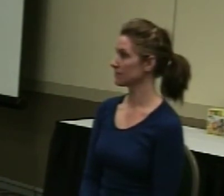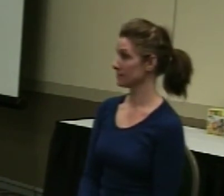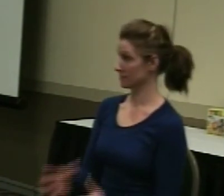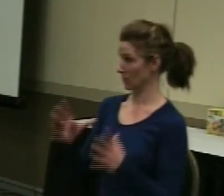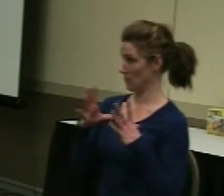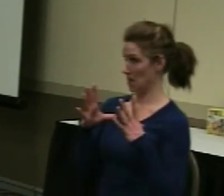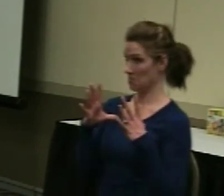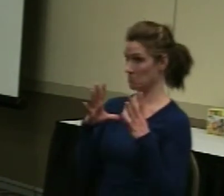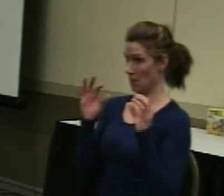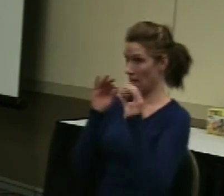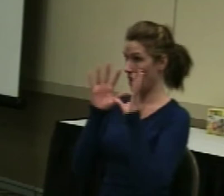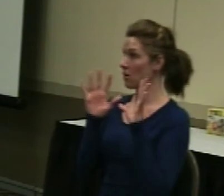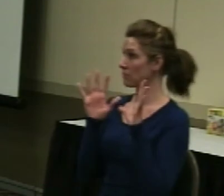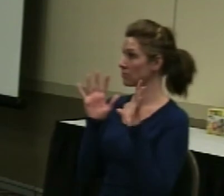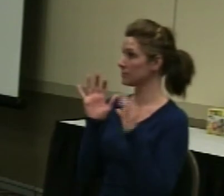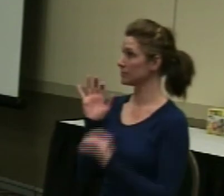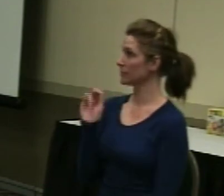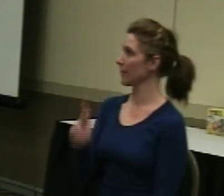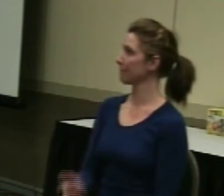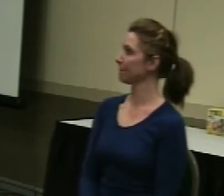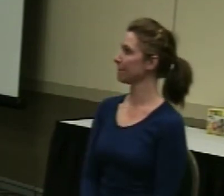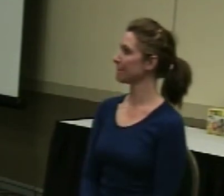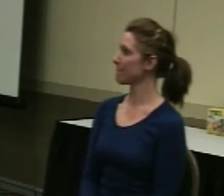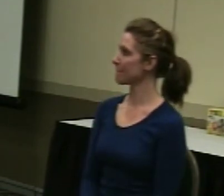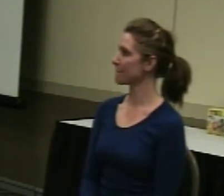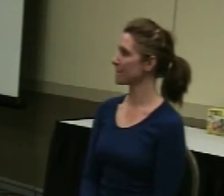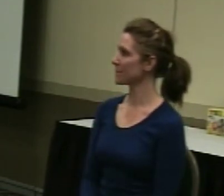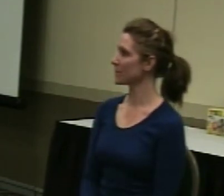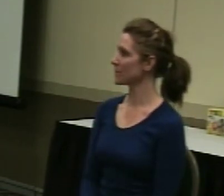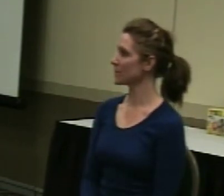Are you fine on that? Good.